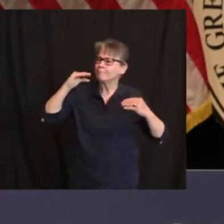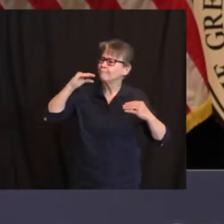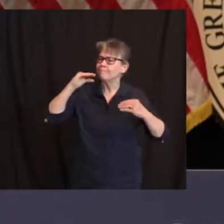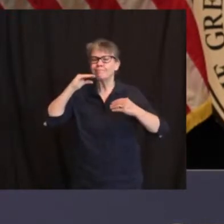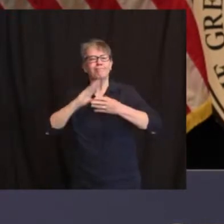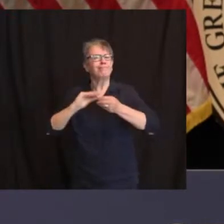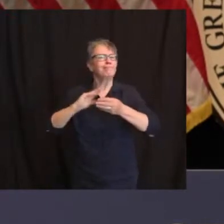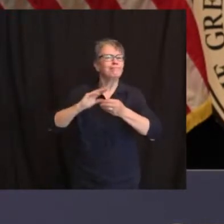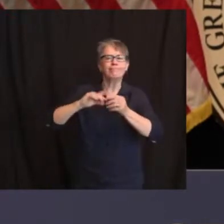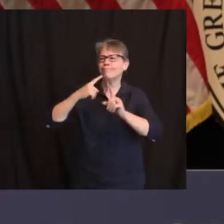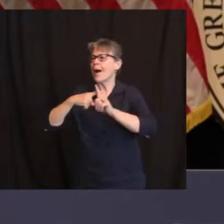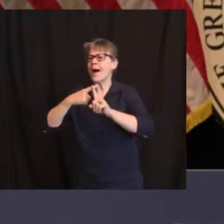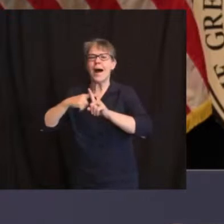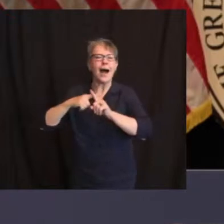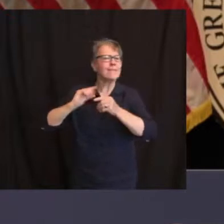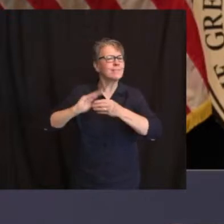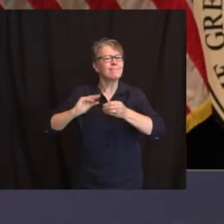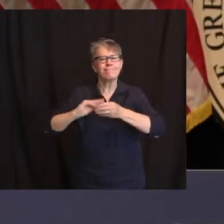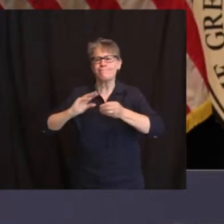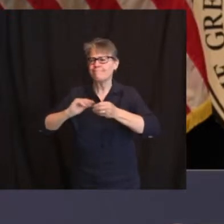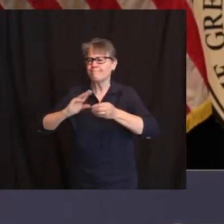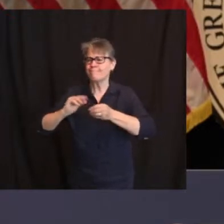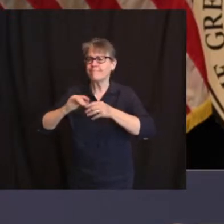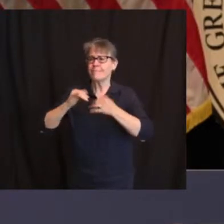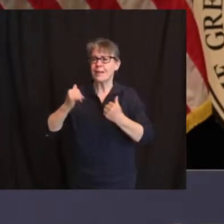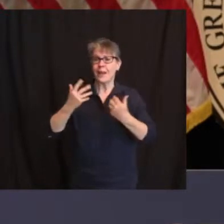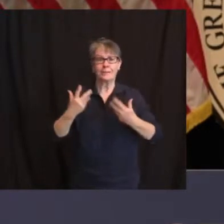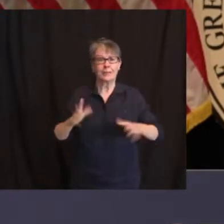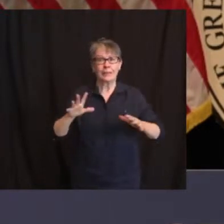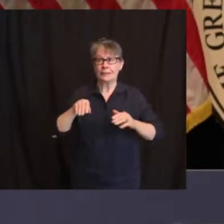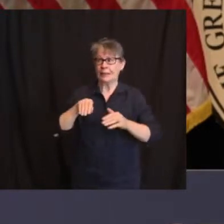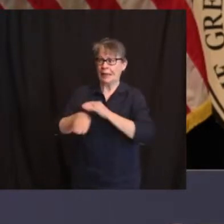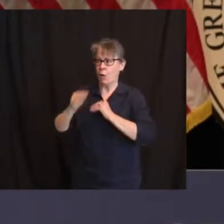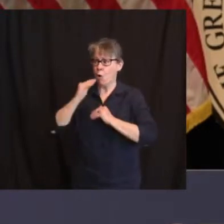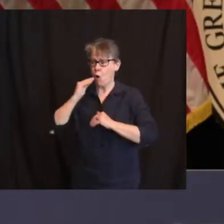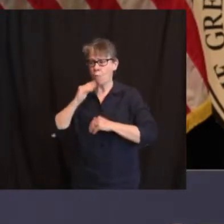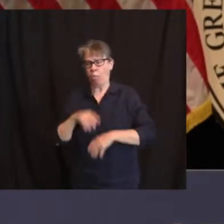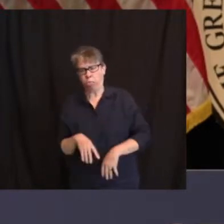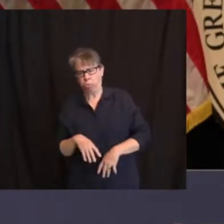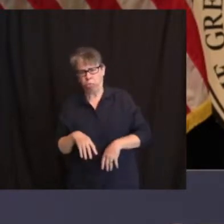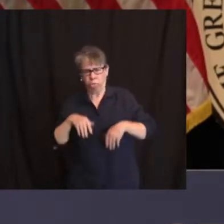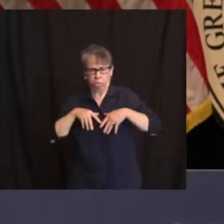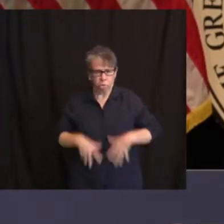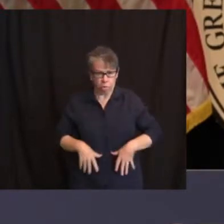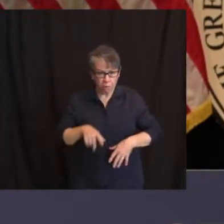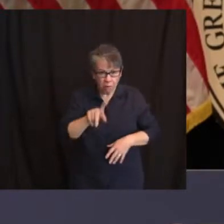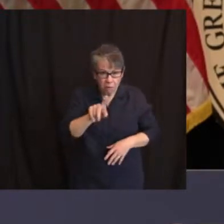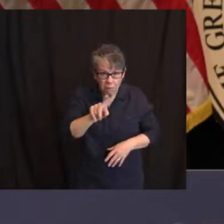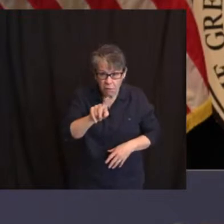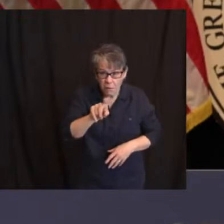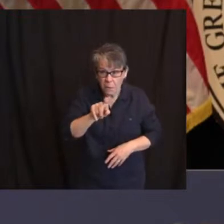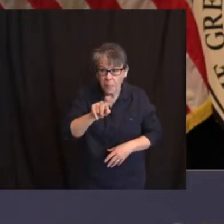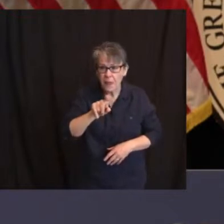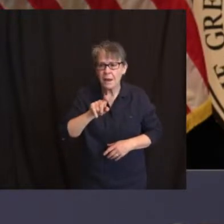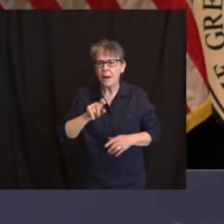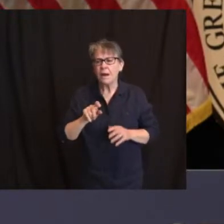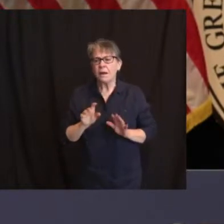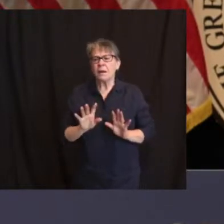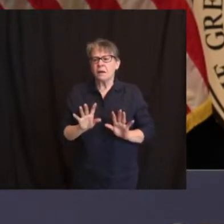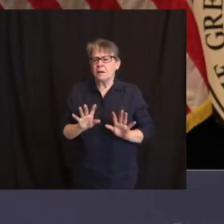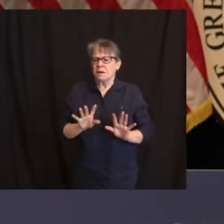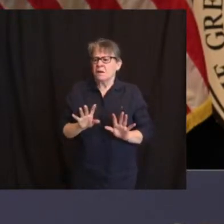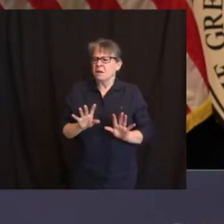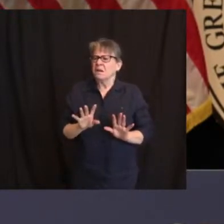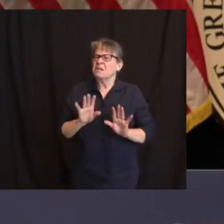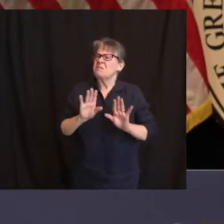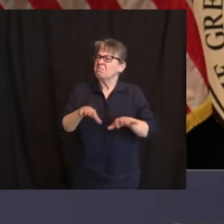an incredibly difficult chapter in our country's history, in our state's history, maybe the most difficult, arguably. So